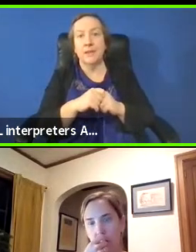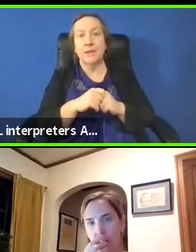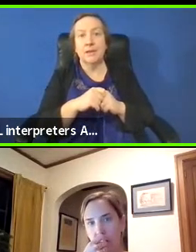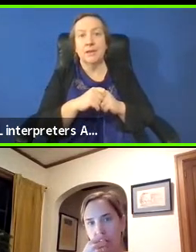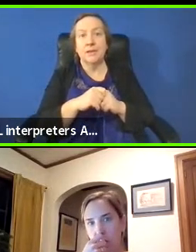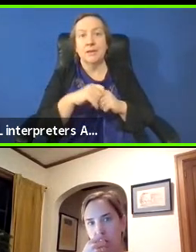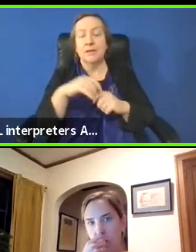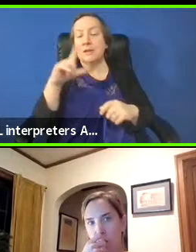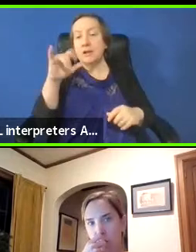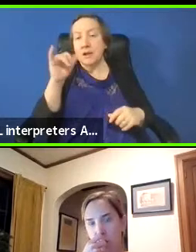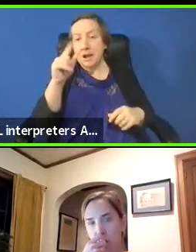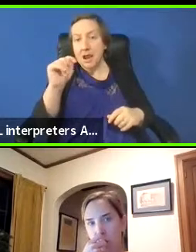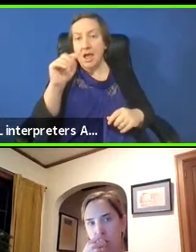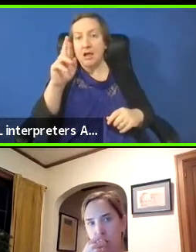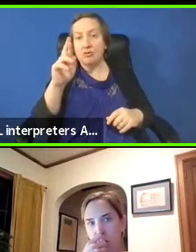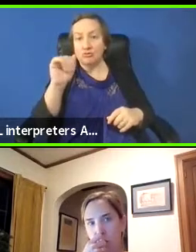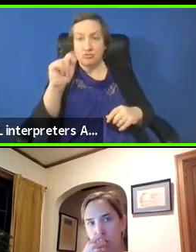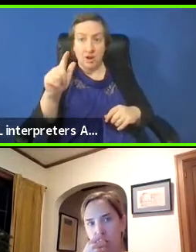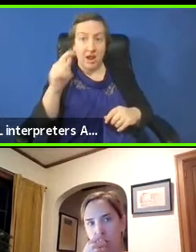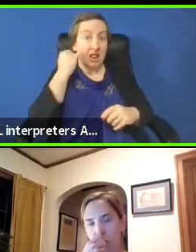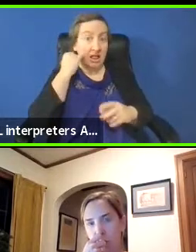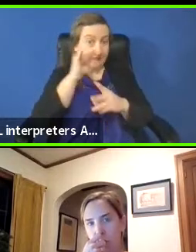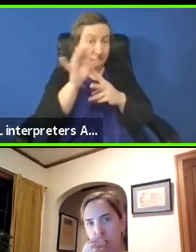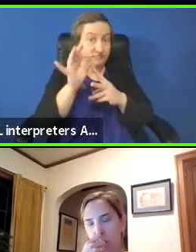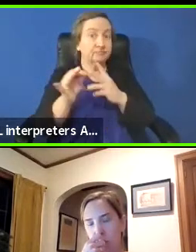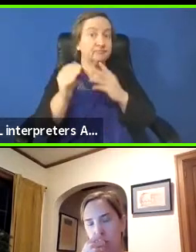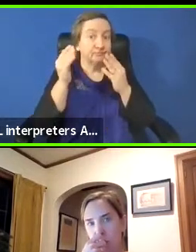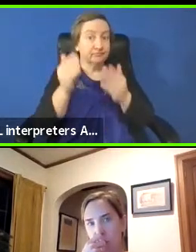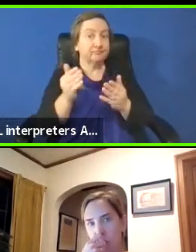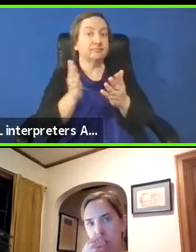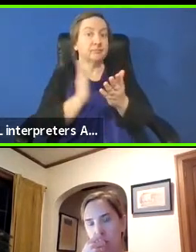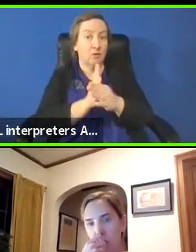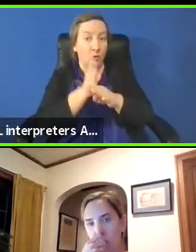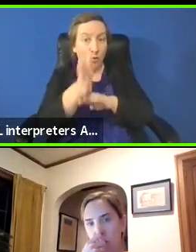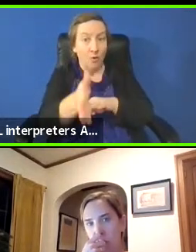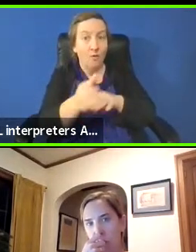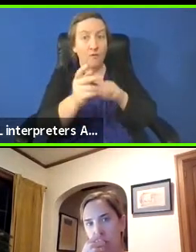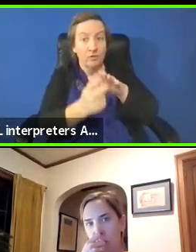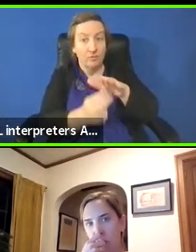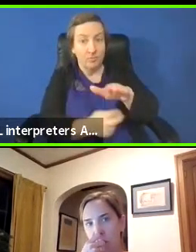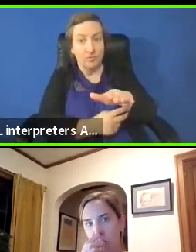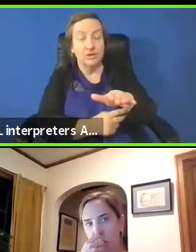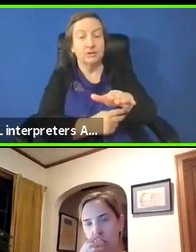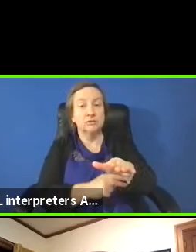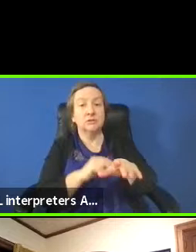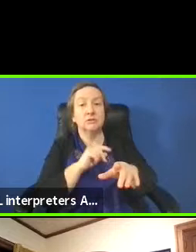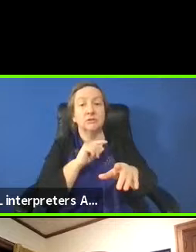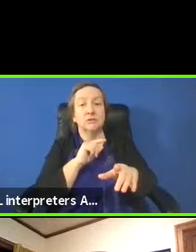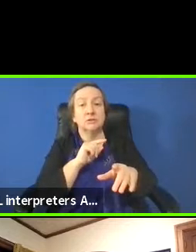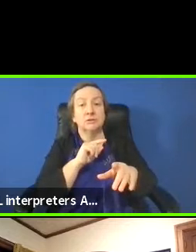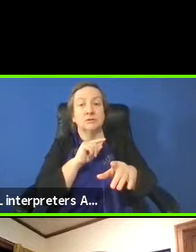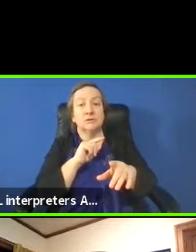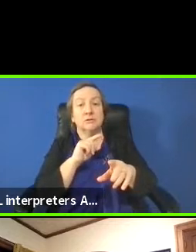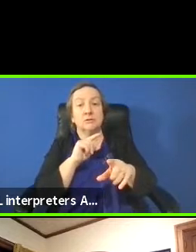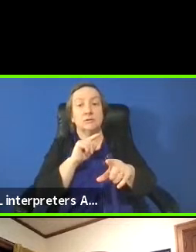as light rail, if light rail is chosen to go across the bridge into